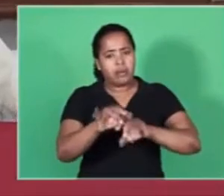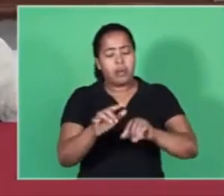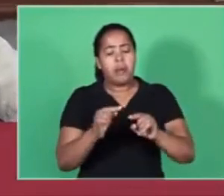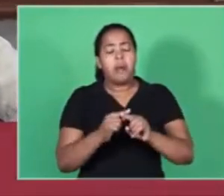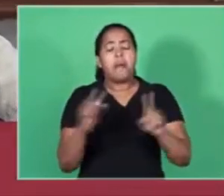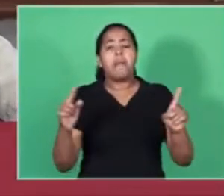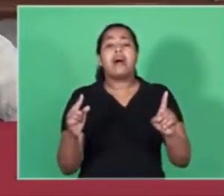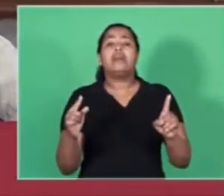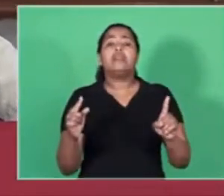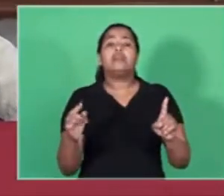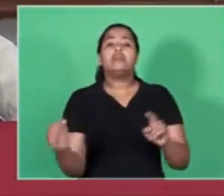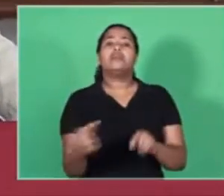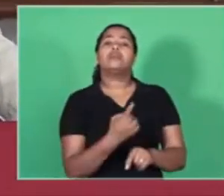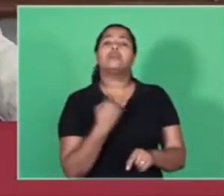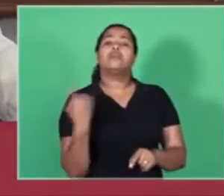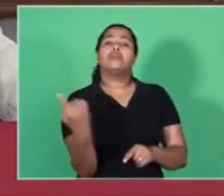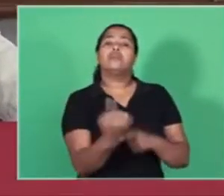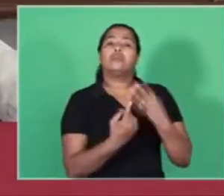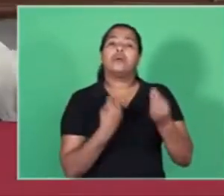Where are we today?